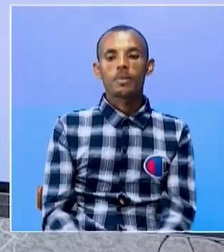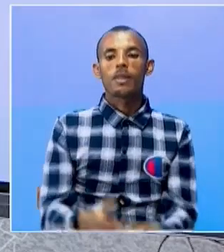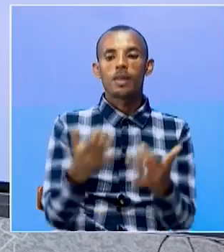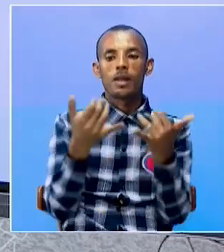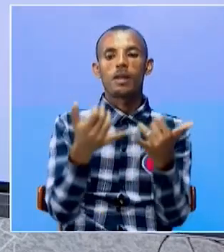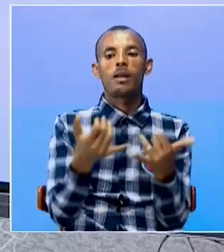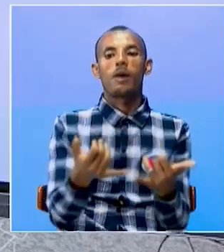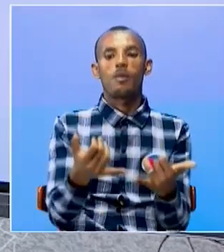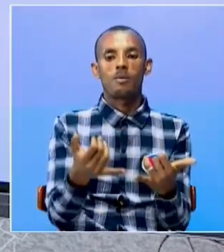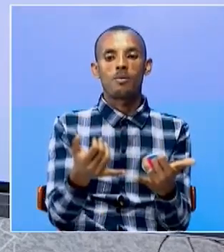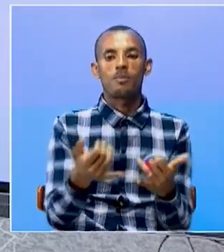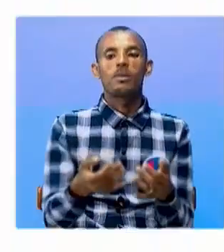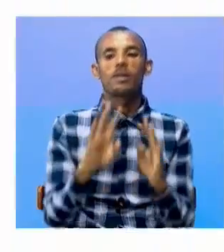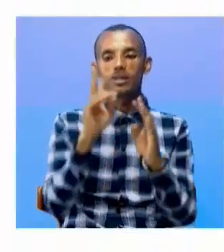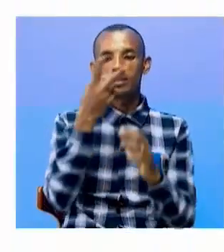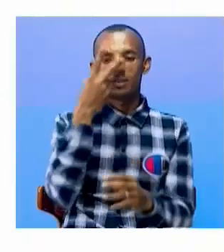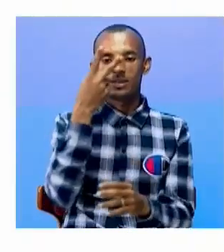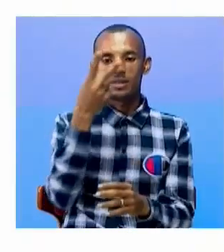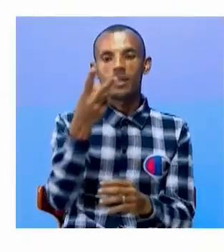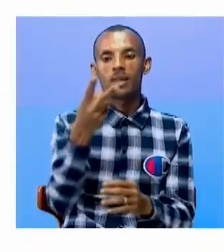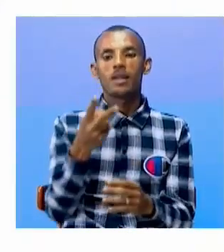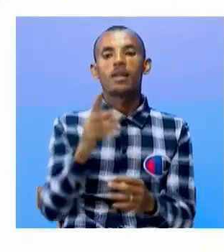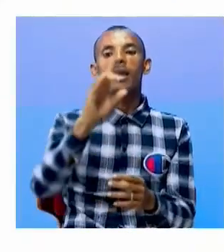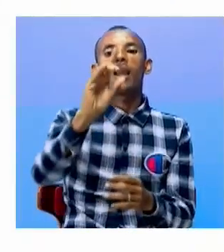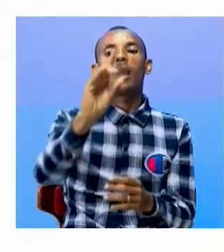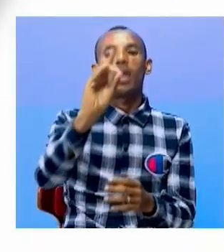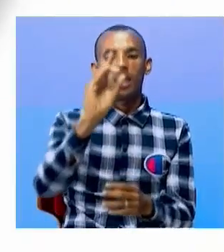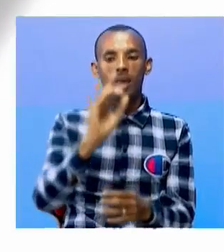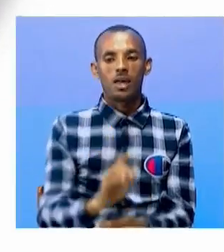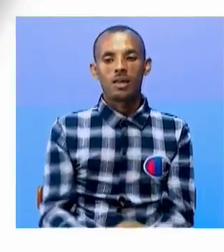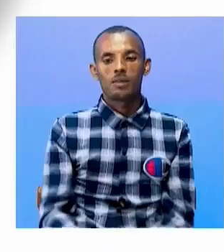Now, let's see D.